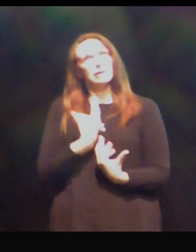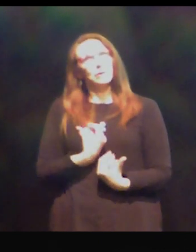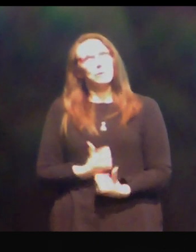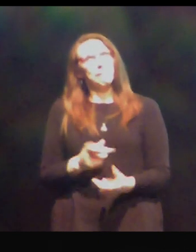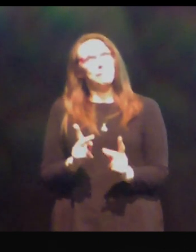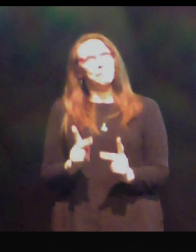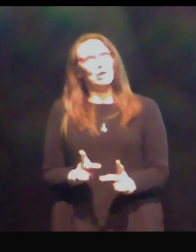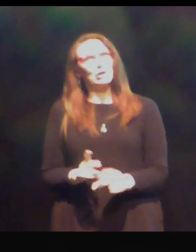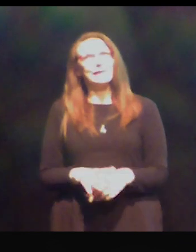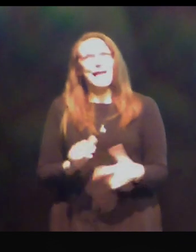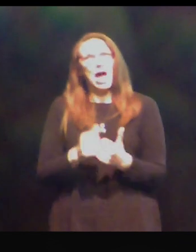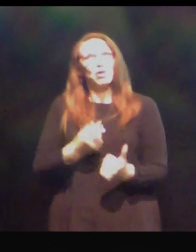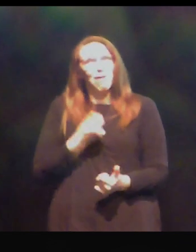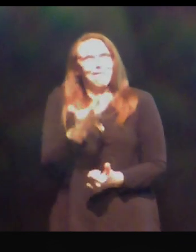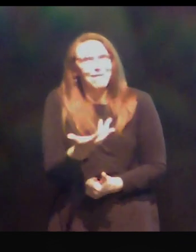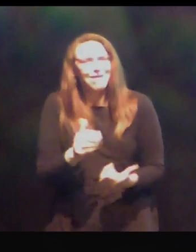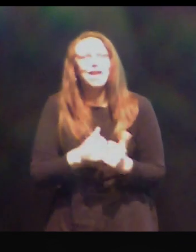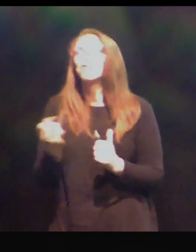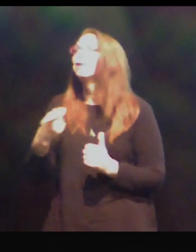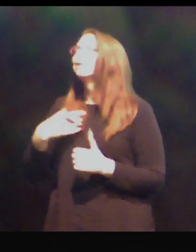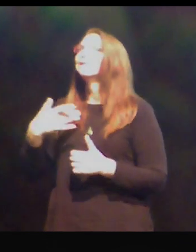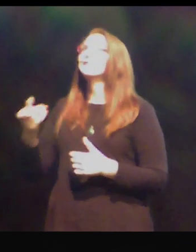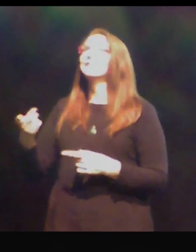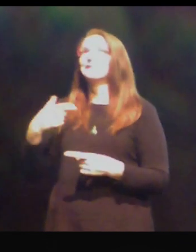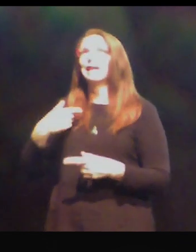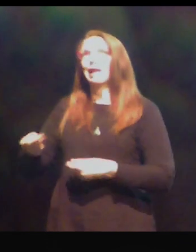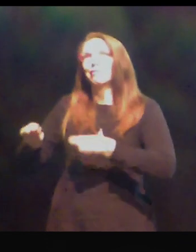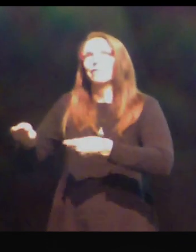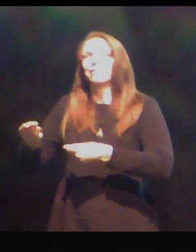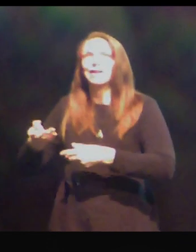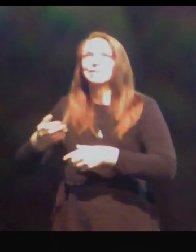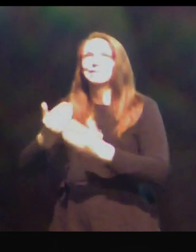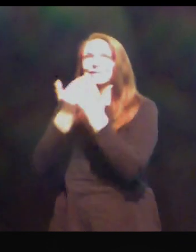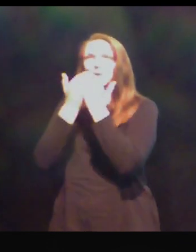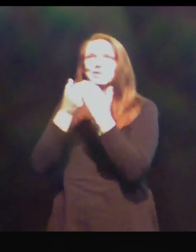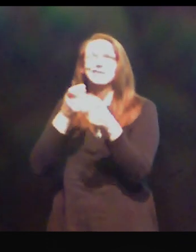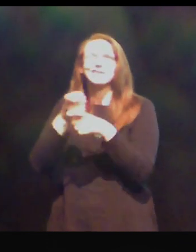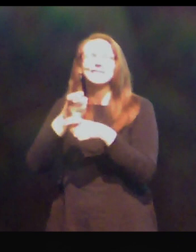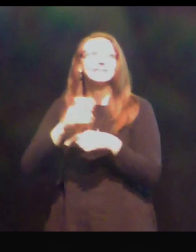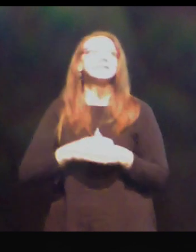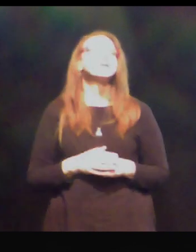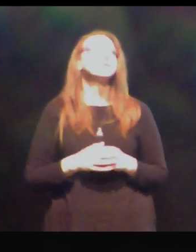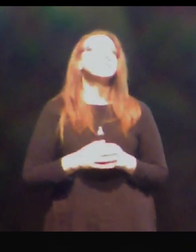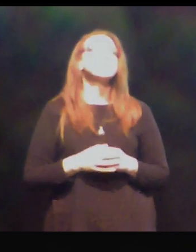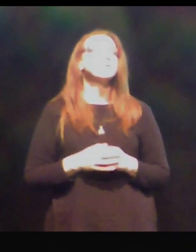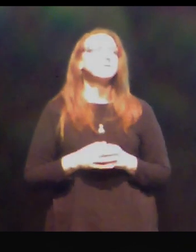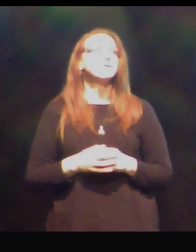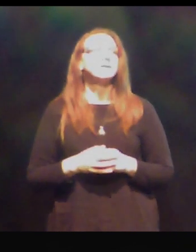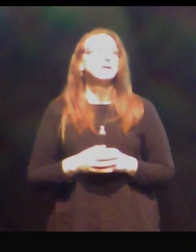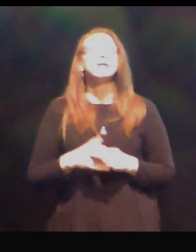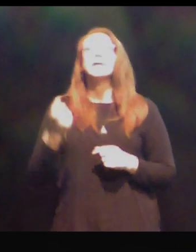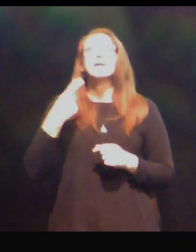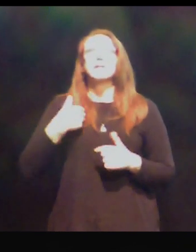A lot of hard work and turkey club sandwiches. It was a... I